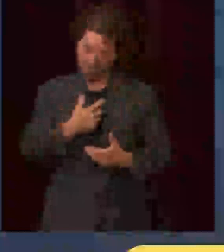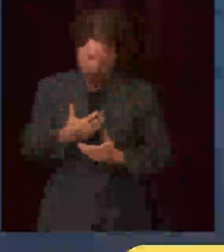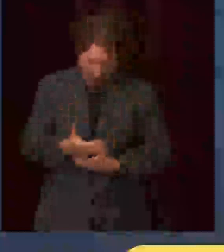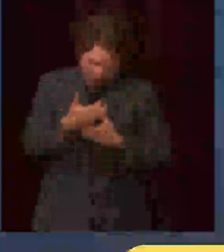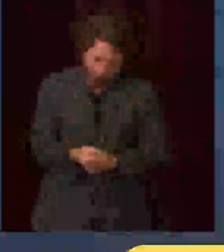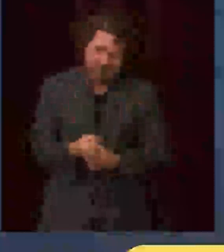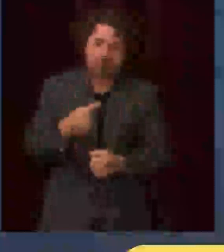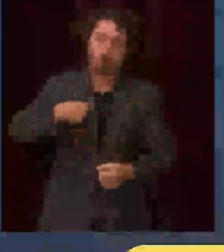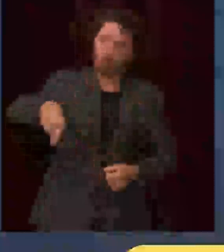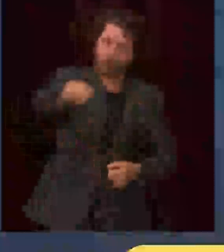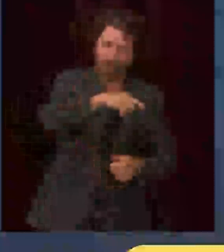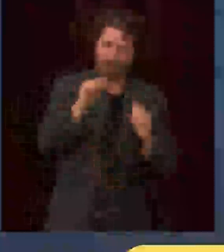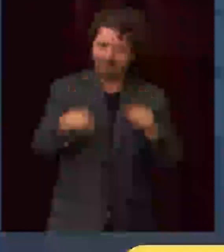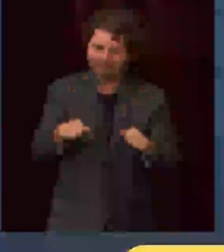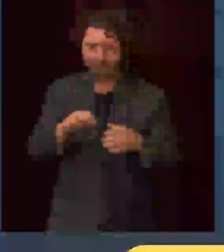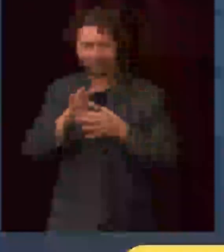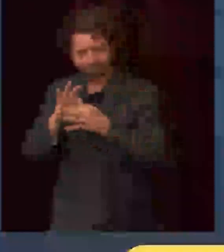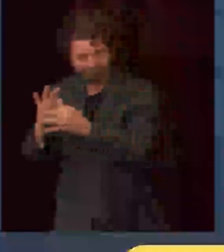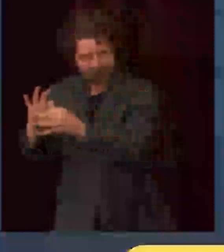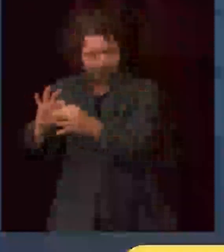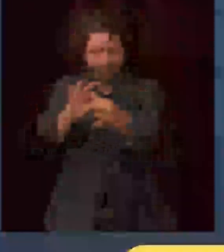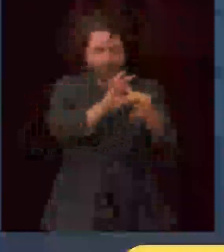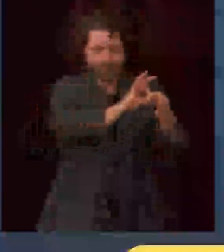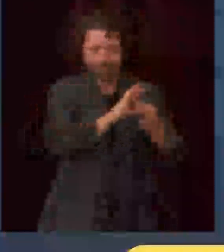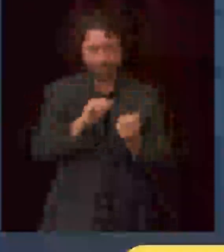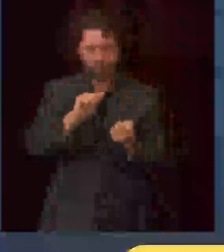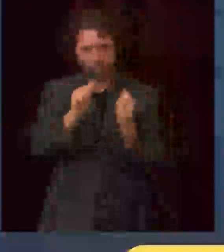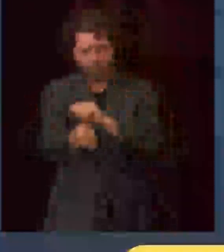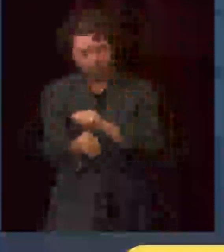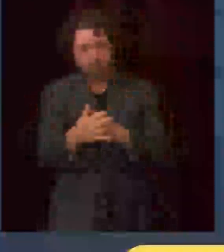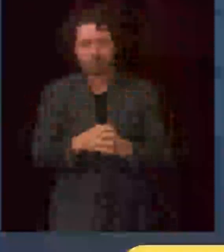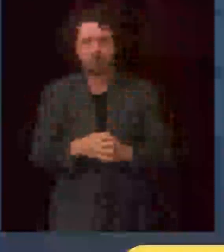communities. And I'm happy to be able to express that confidence in what we're